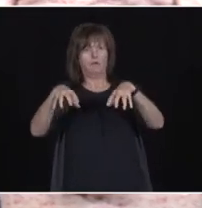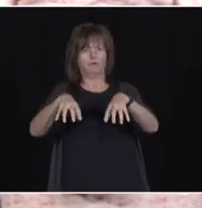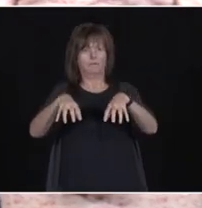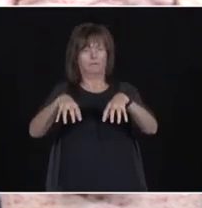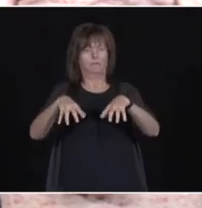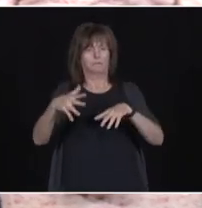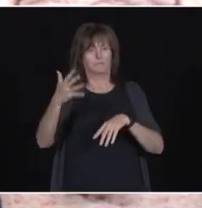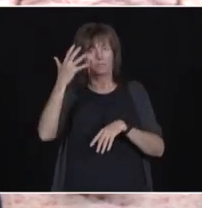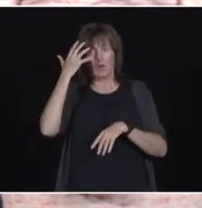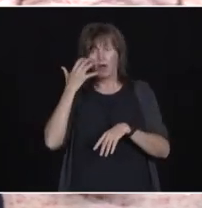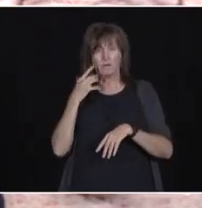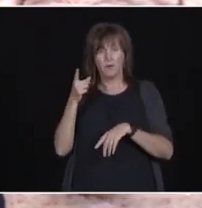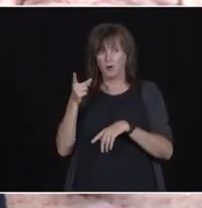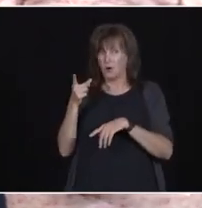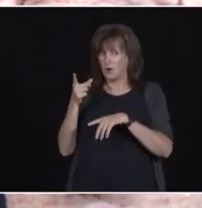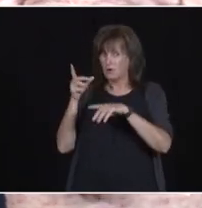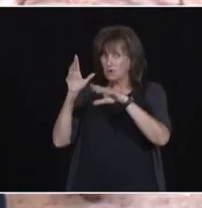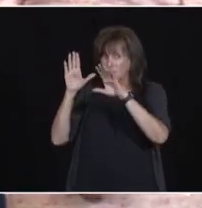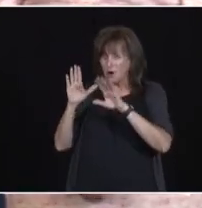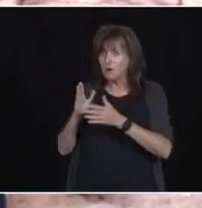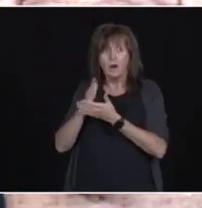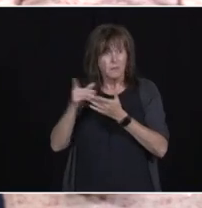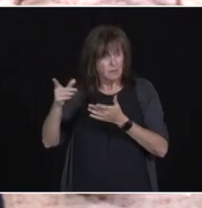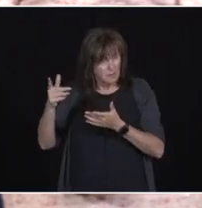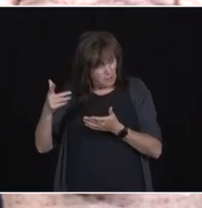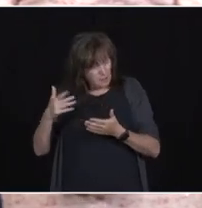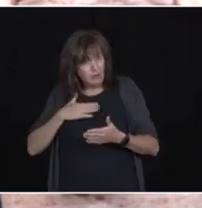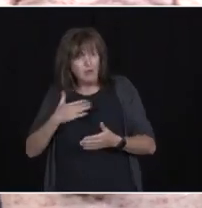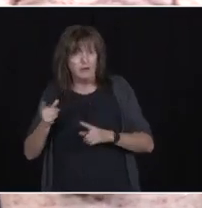of Long-Term Care. Thank you.